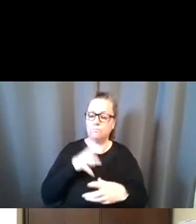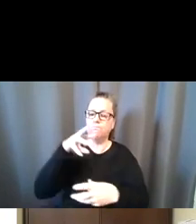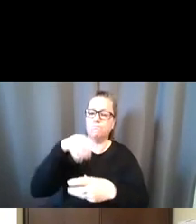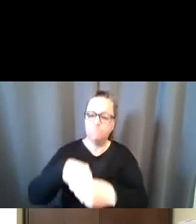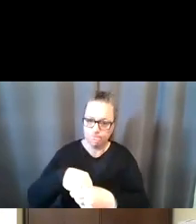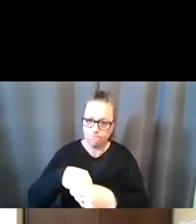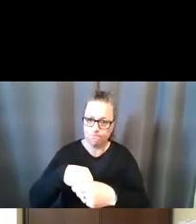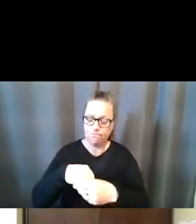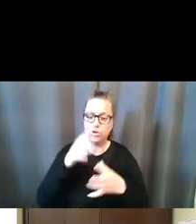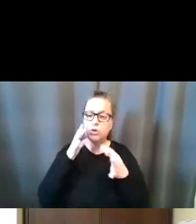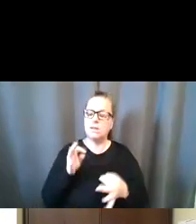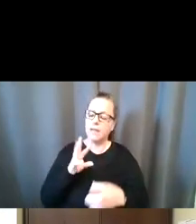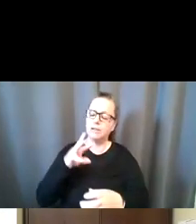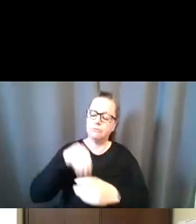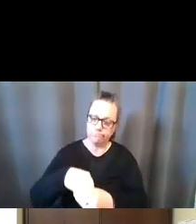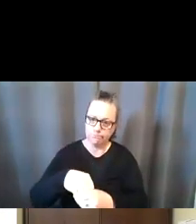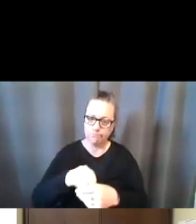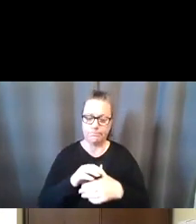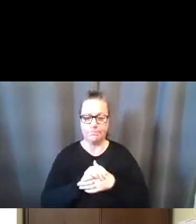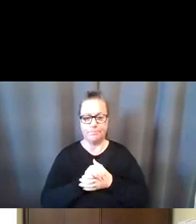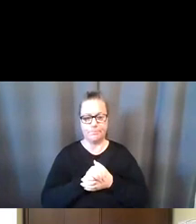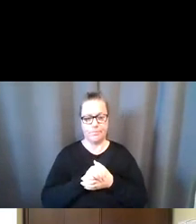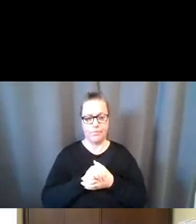the decision to step into this change?